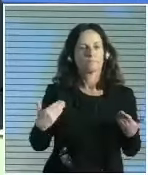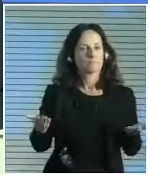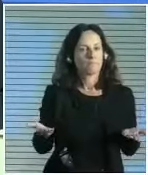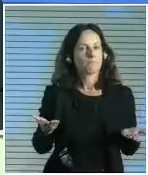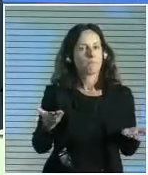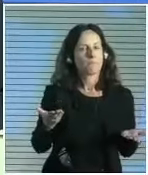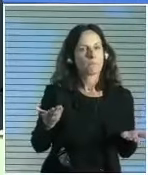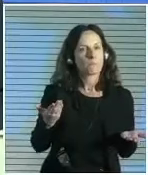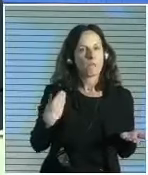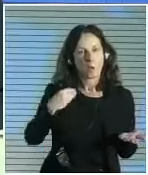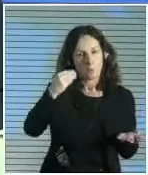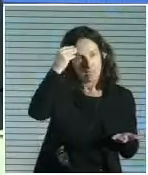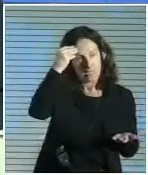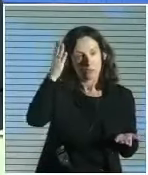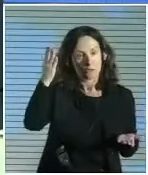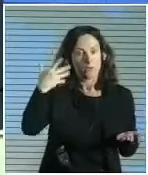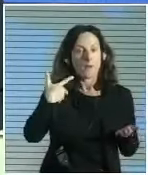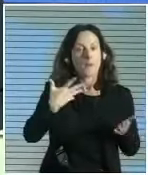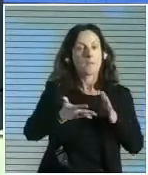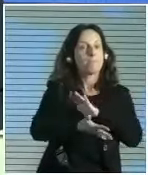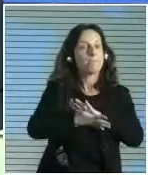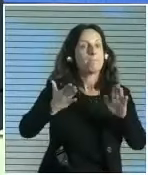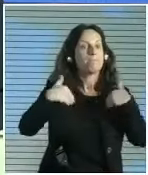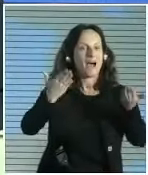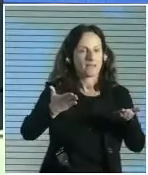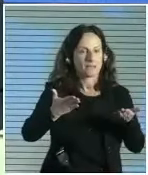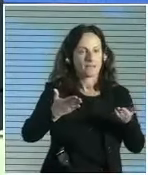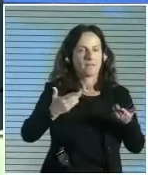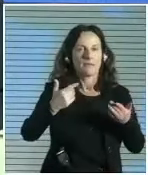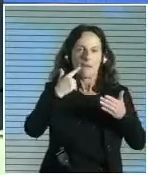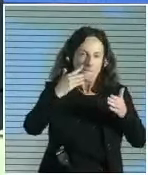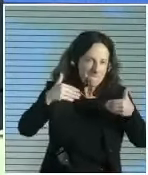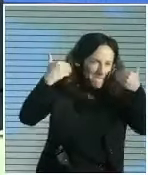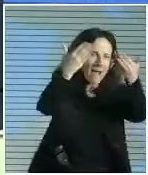faster and further if we work more